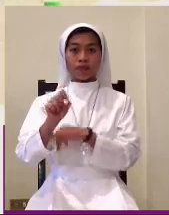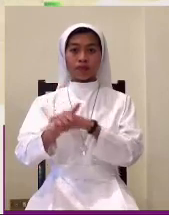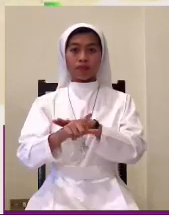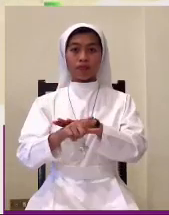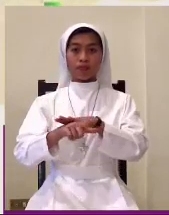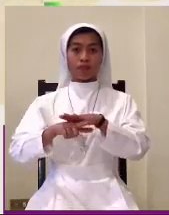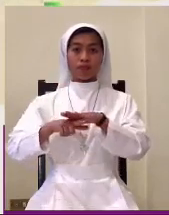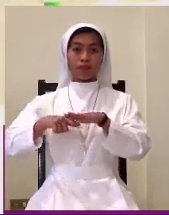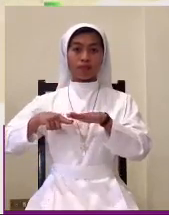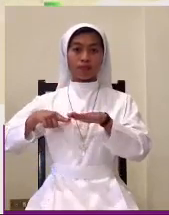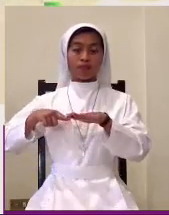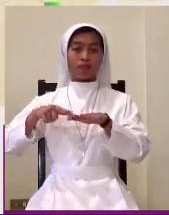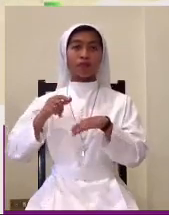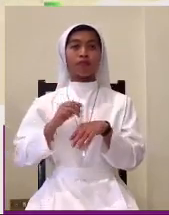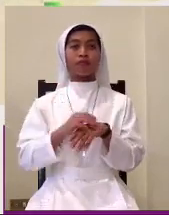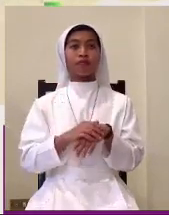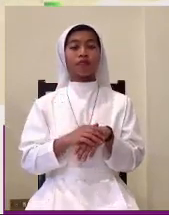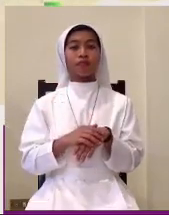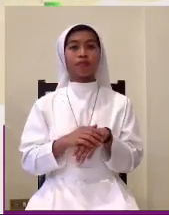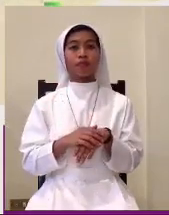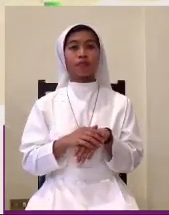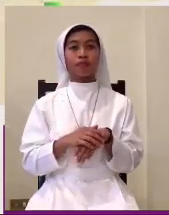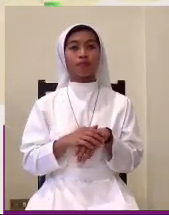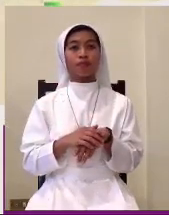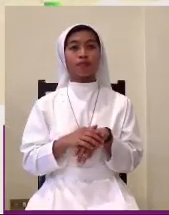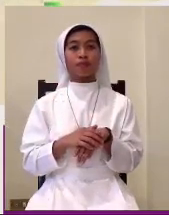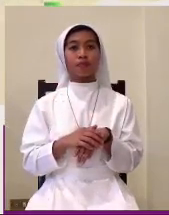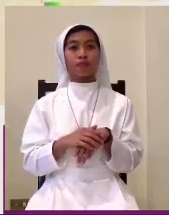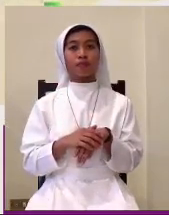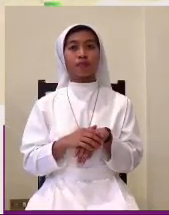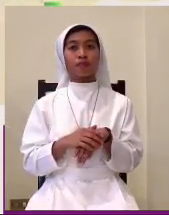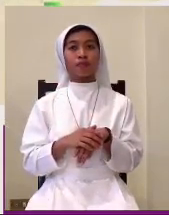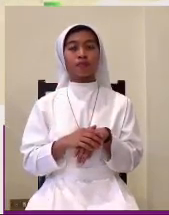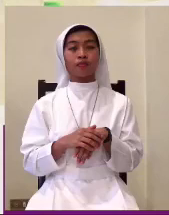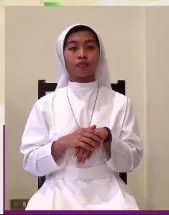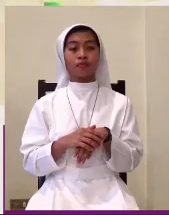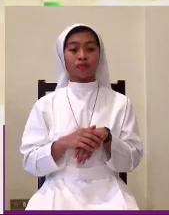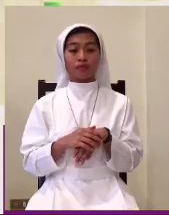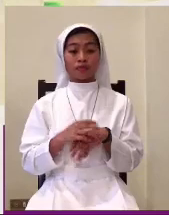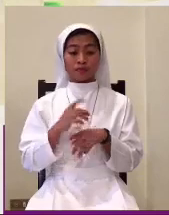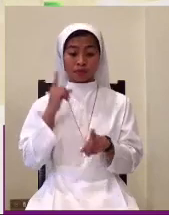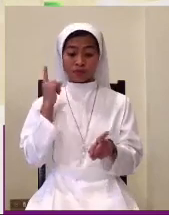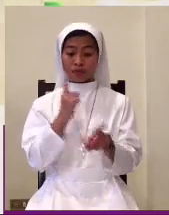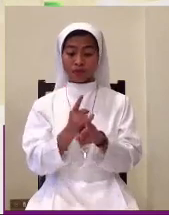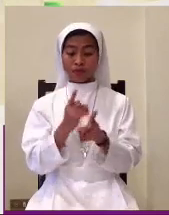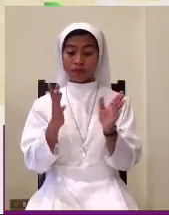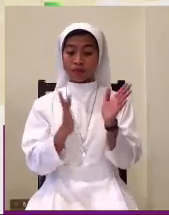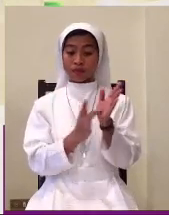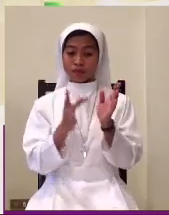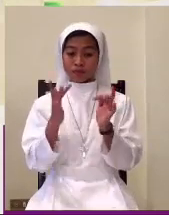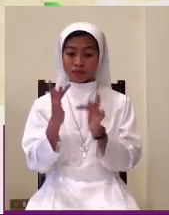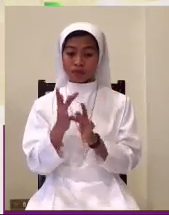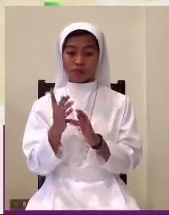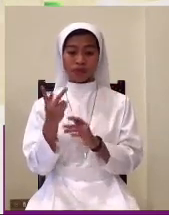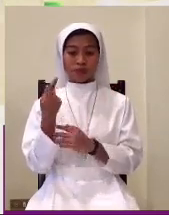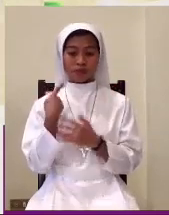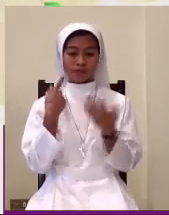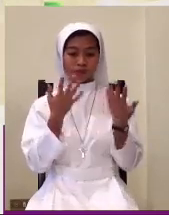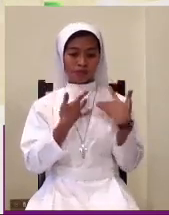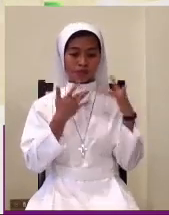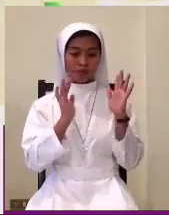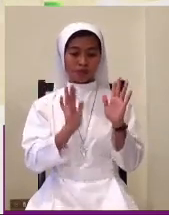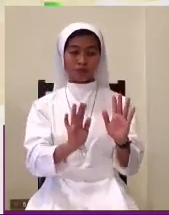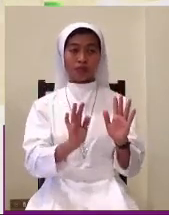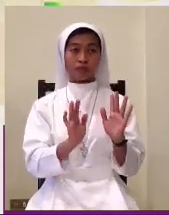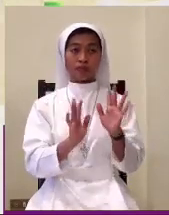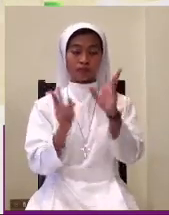the Father. You see, when Jesus performed the miracle at Cana, it is said, he performed